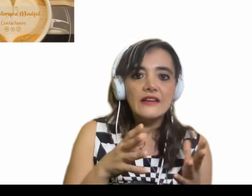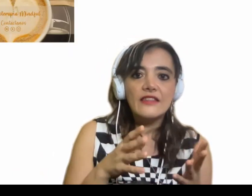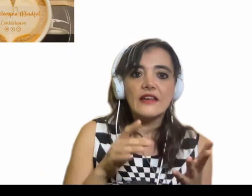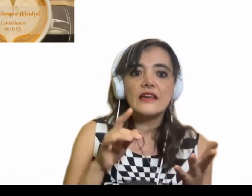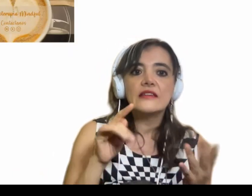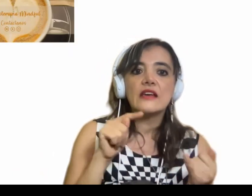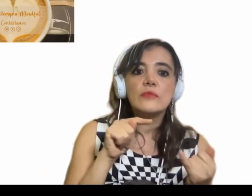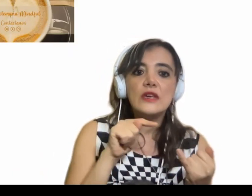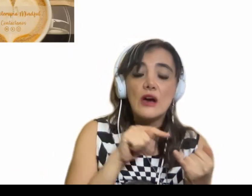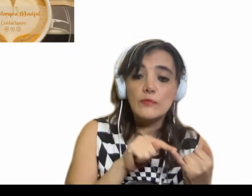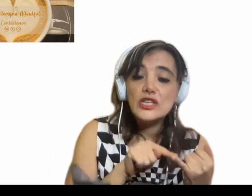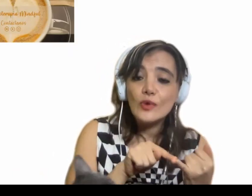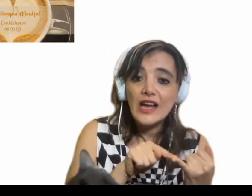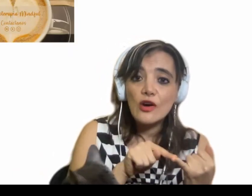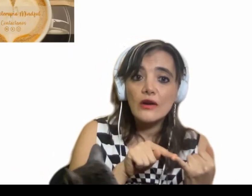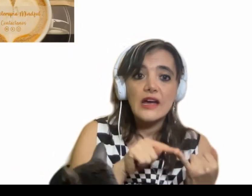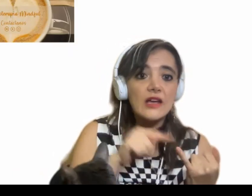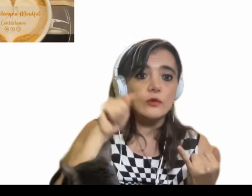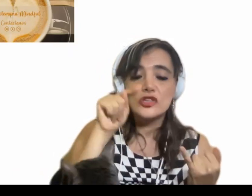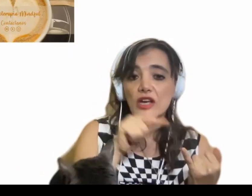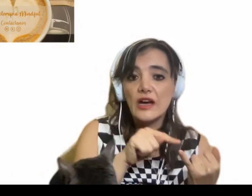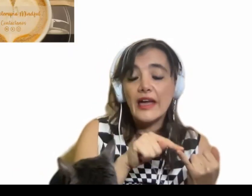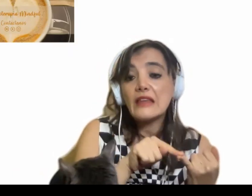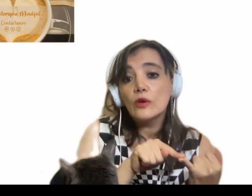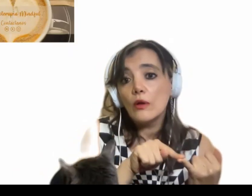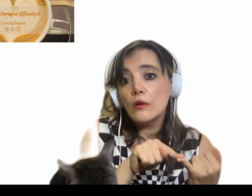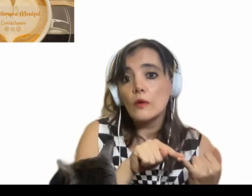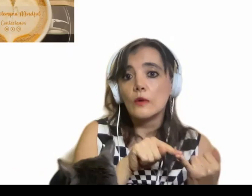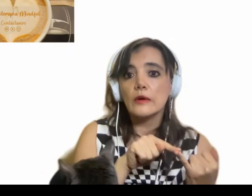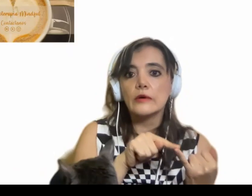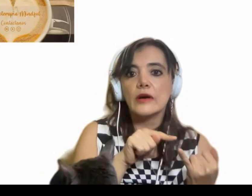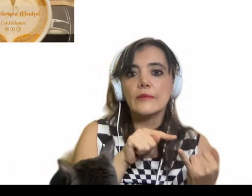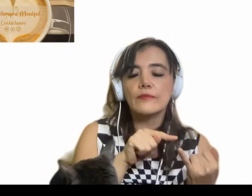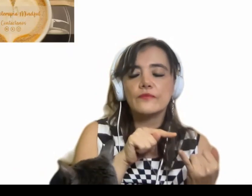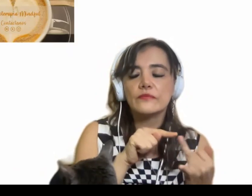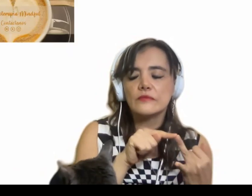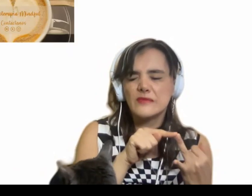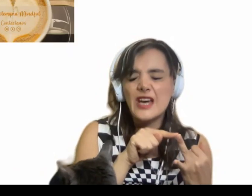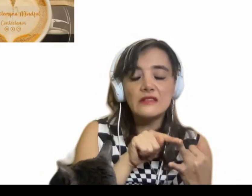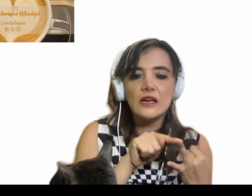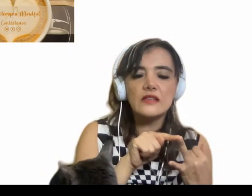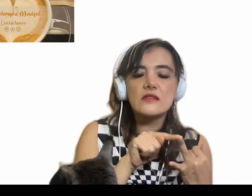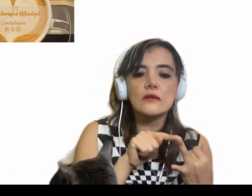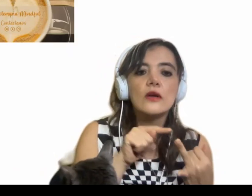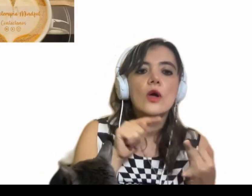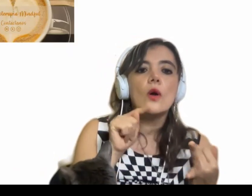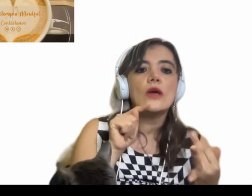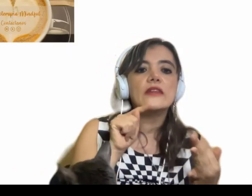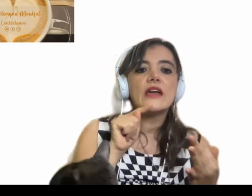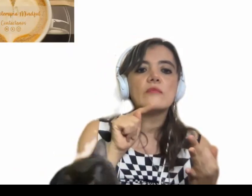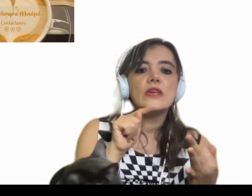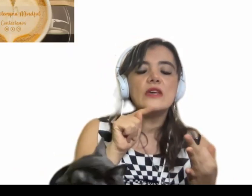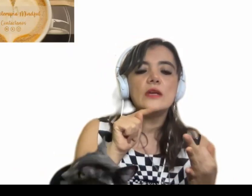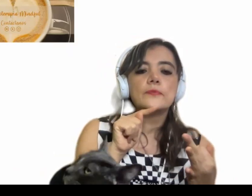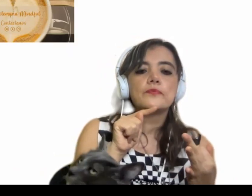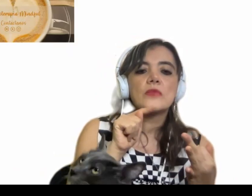be anything. They can be a visual anchor, like watching a candle or yantra, it's called.